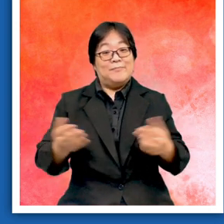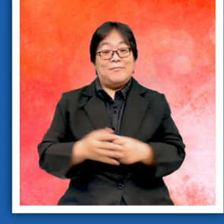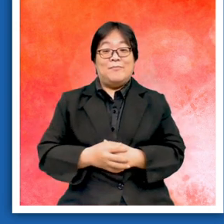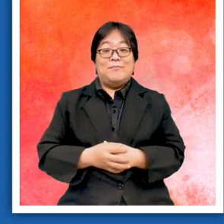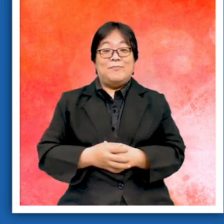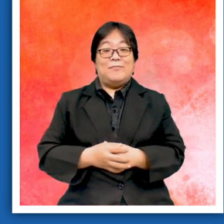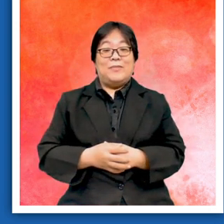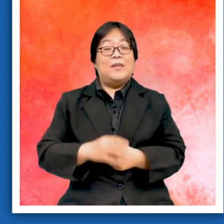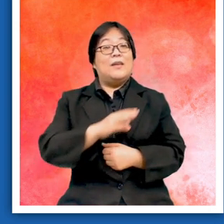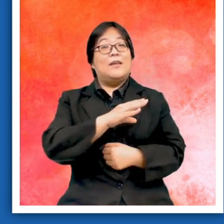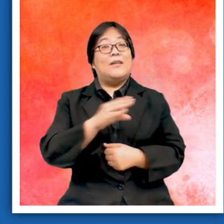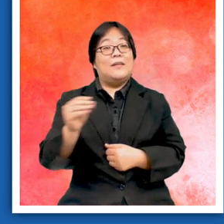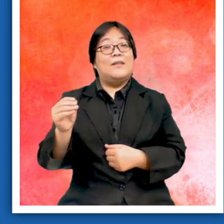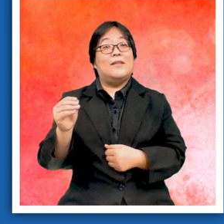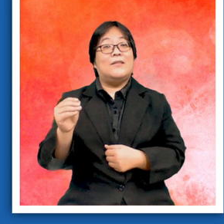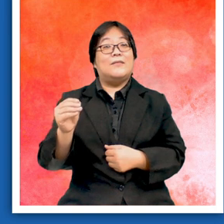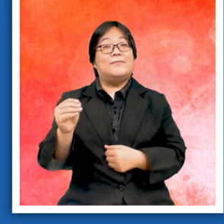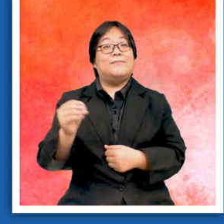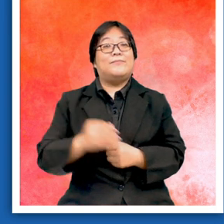And the